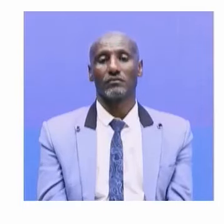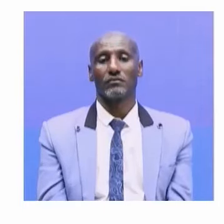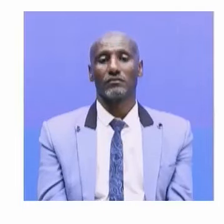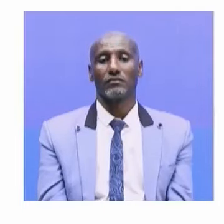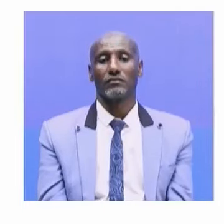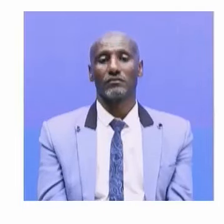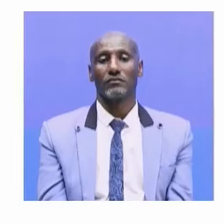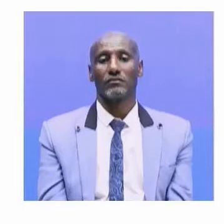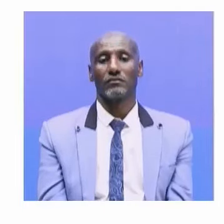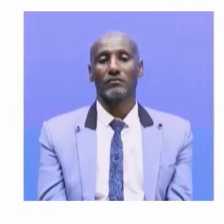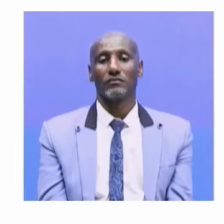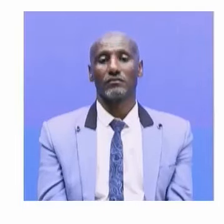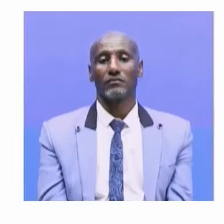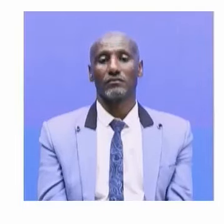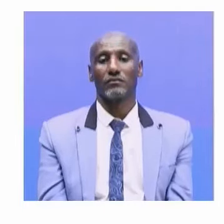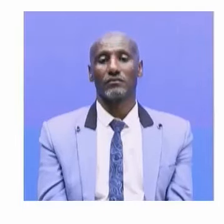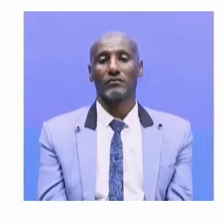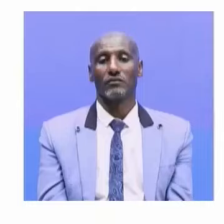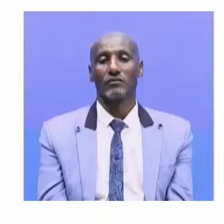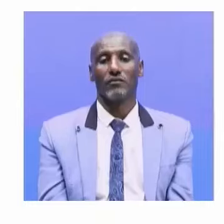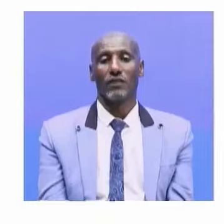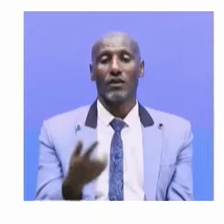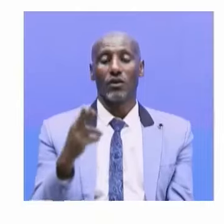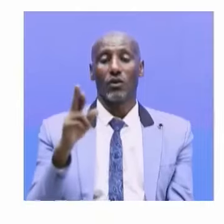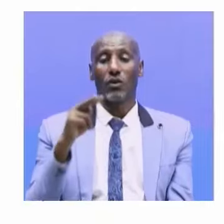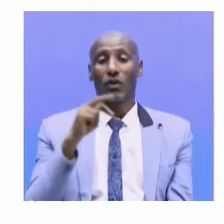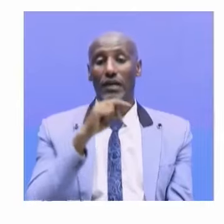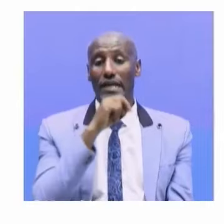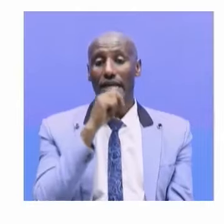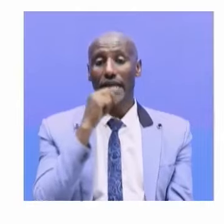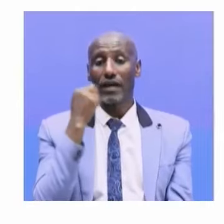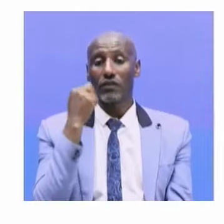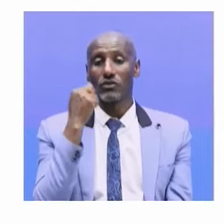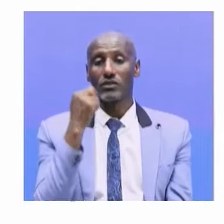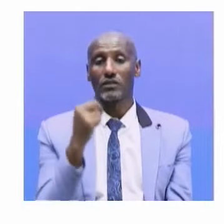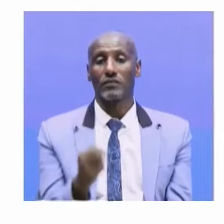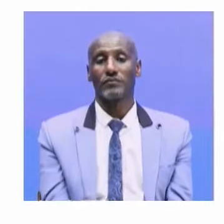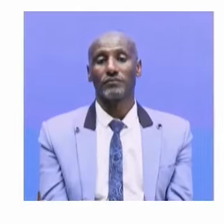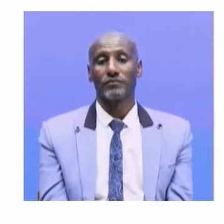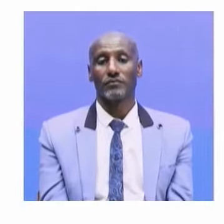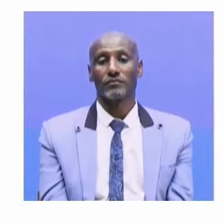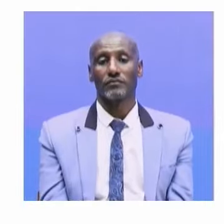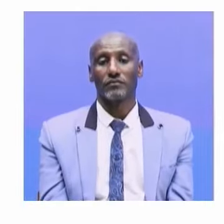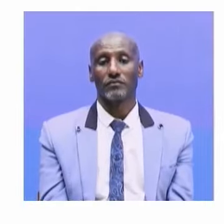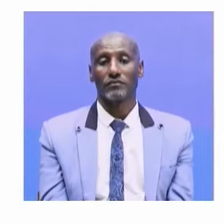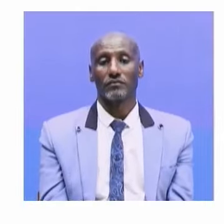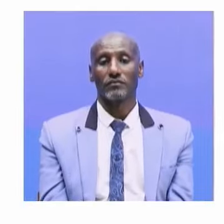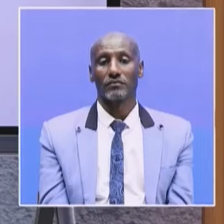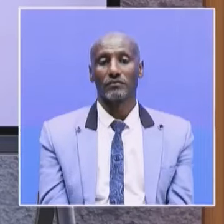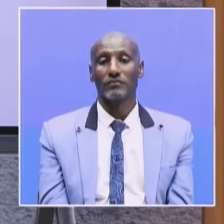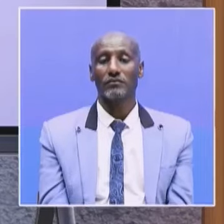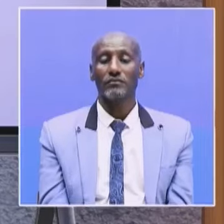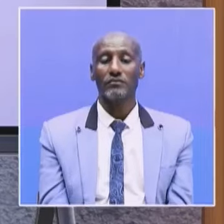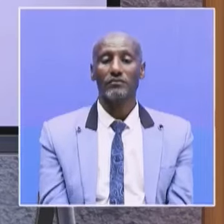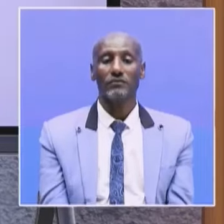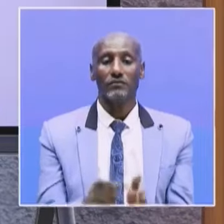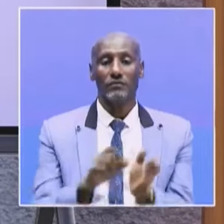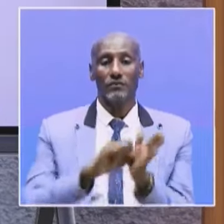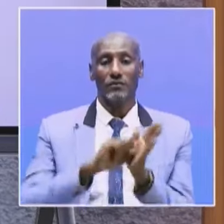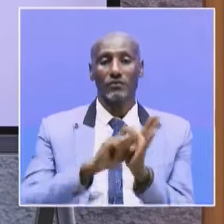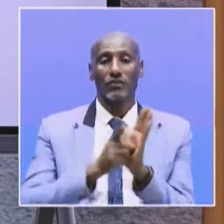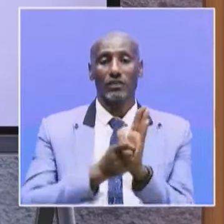Specific words or nouns. So when we come to specific,